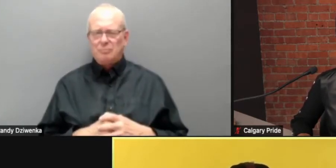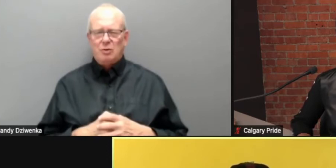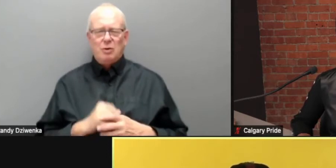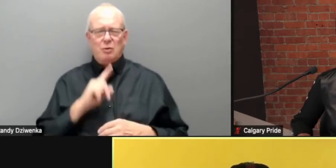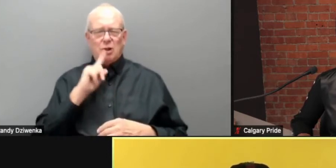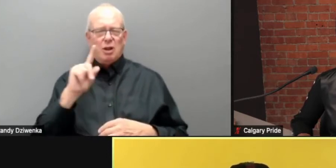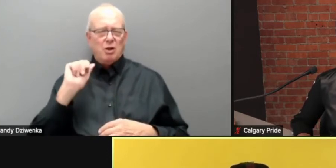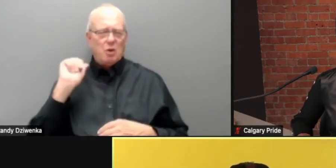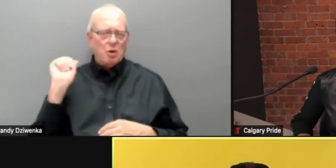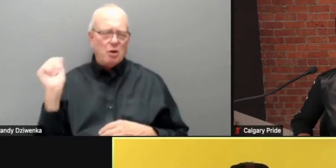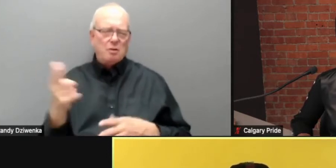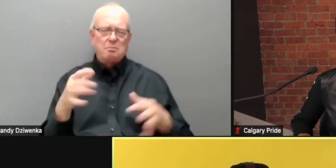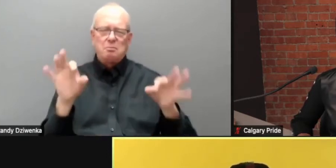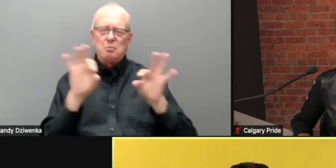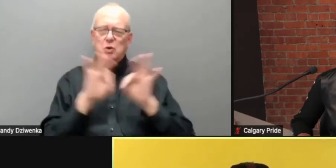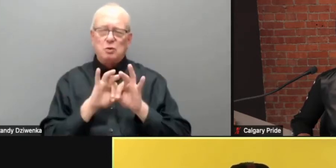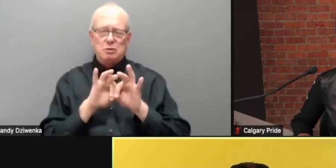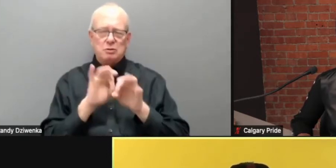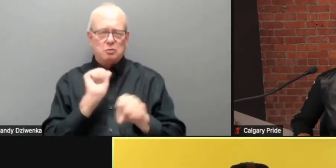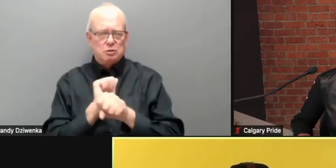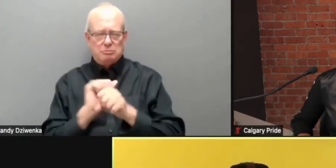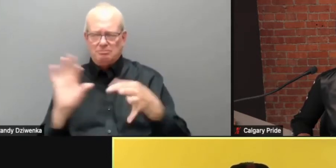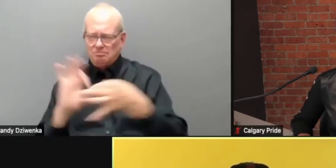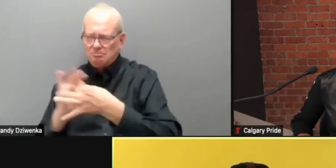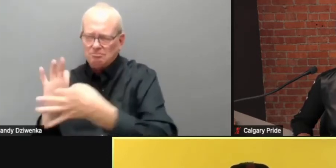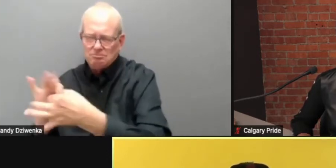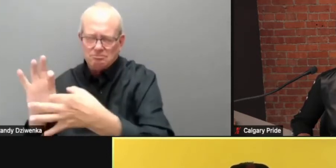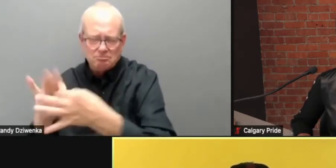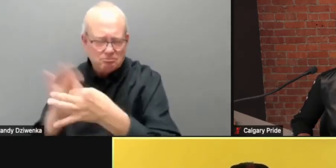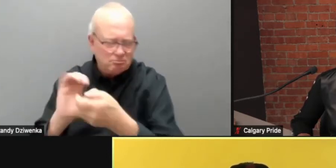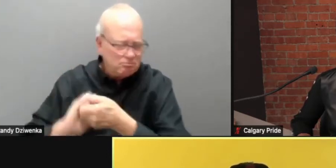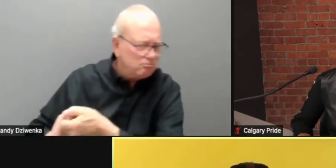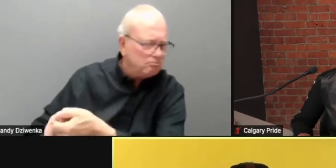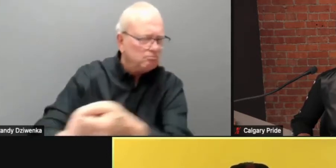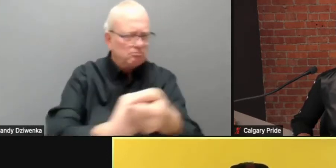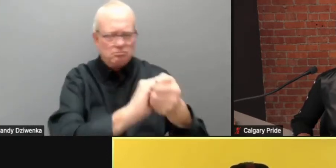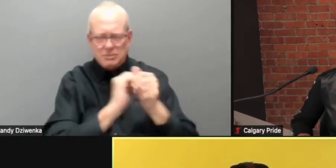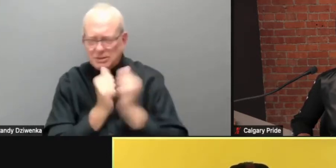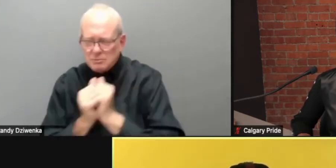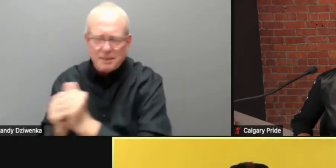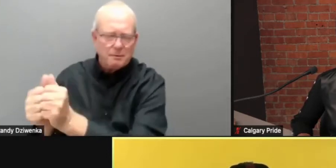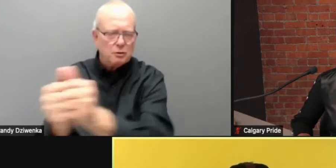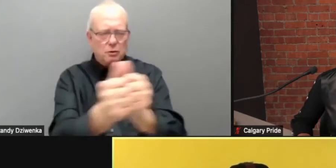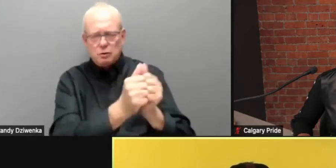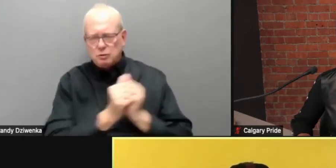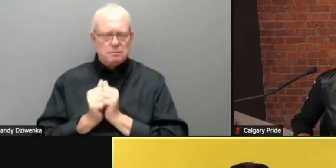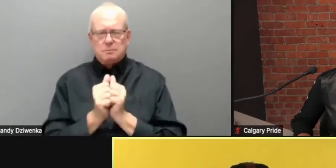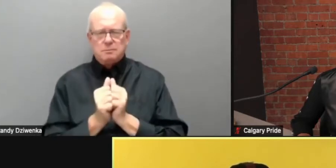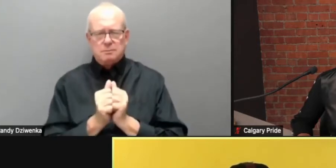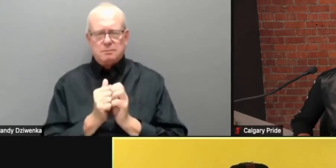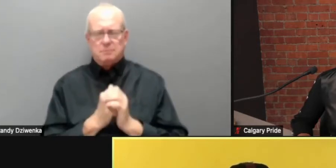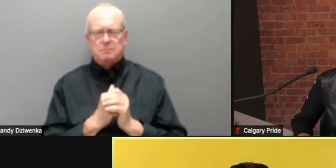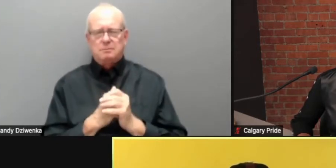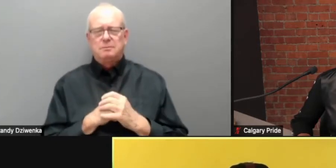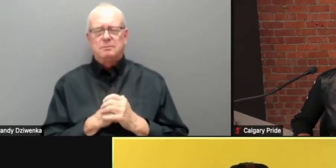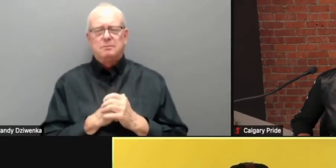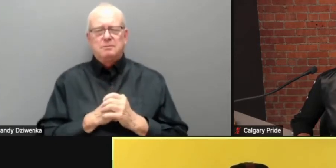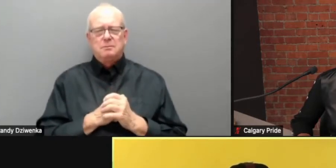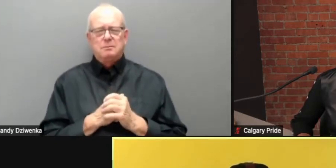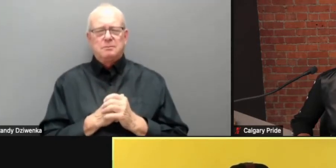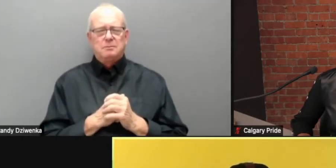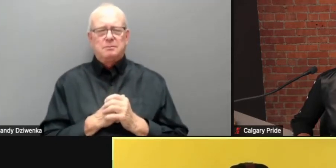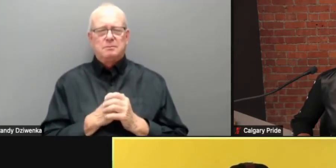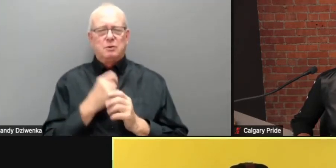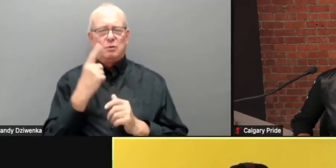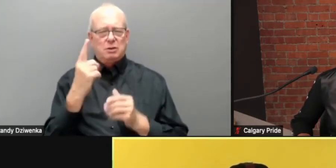important for me. And I'm reminded of a Sanskrit saying, because Sanskrit is one of the oldest languages in the